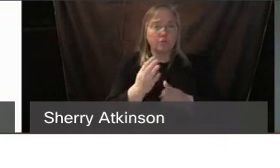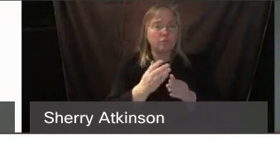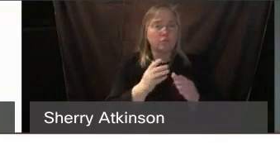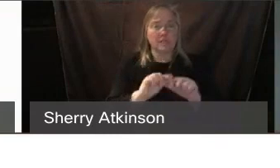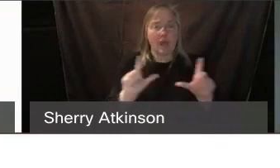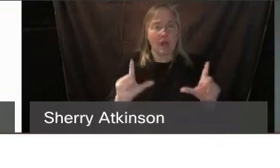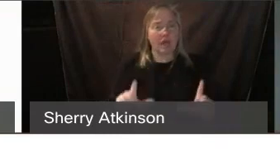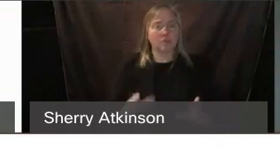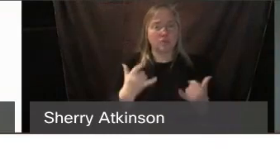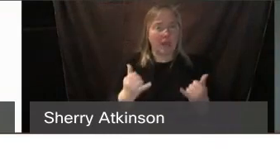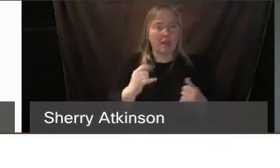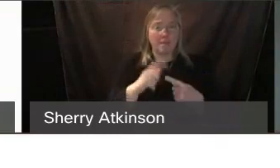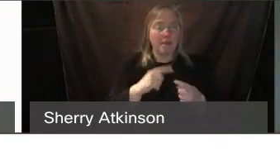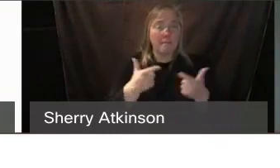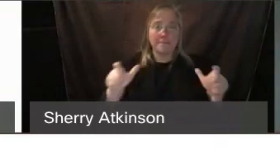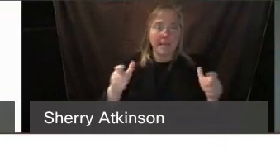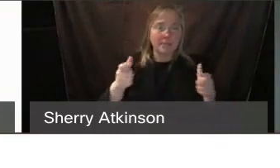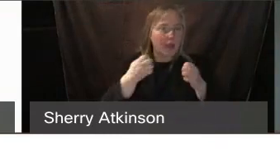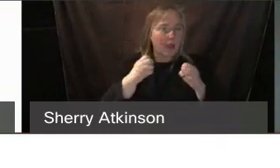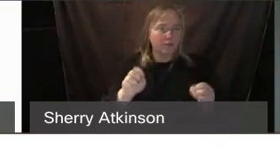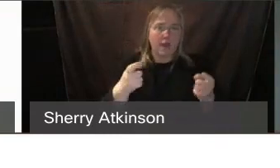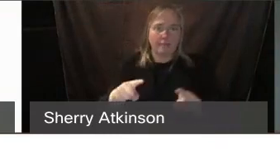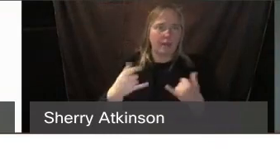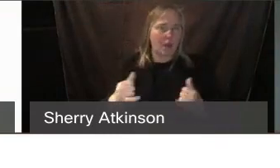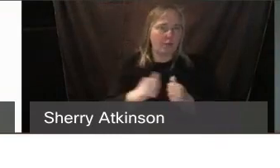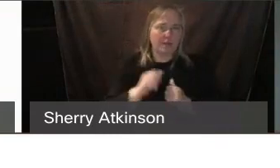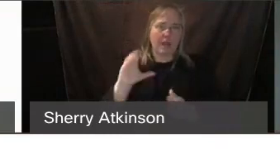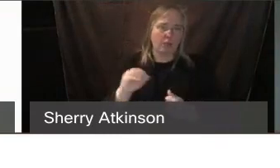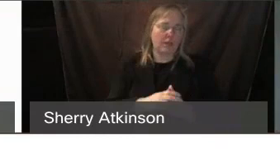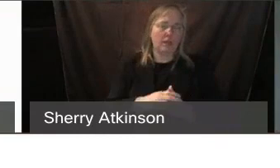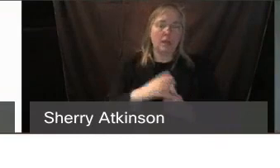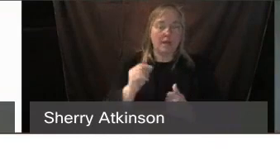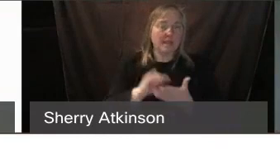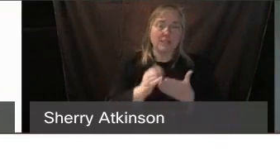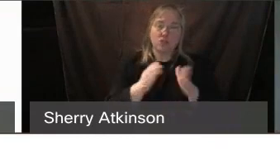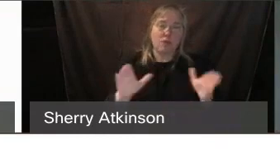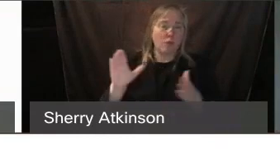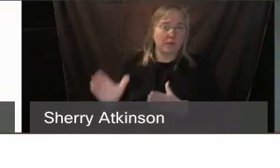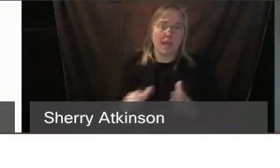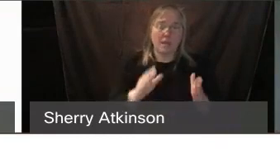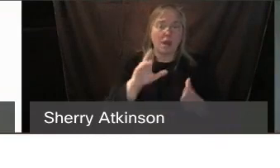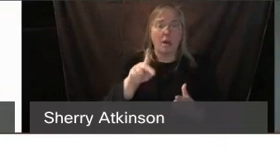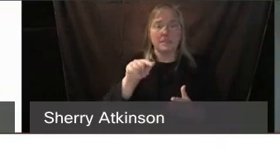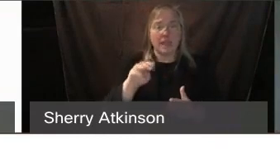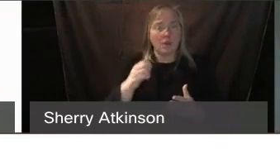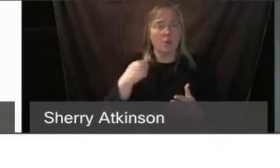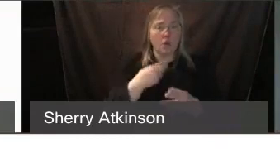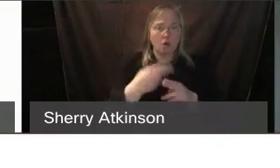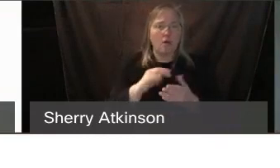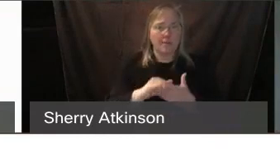a major effort going on with the county, which is our general plan update, which we're calling HOCO by